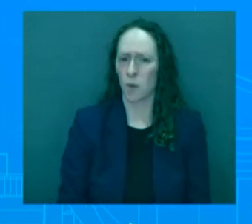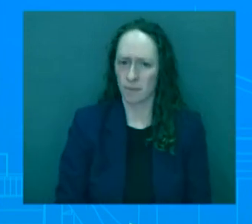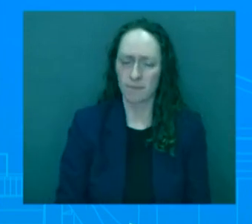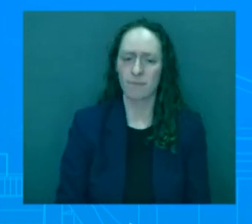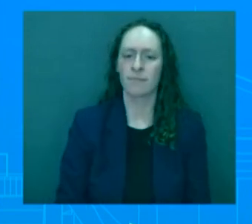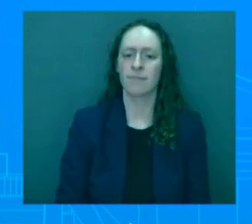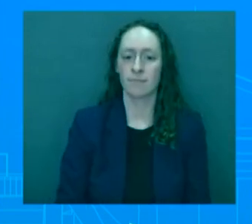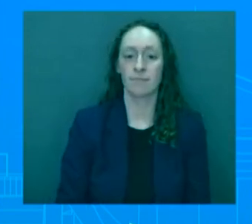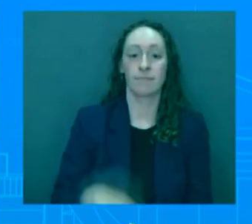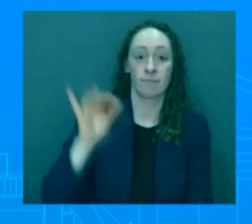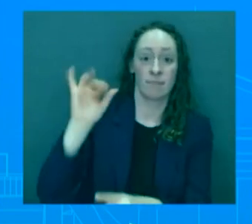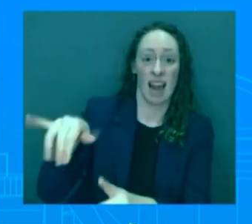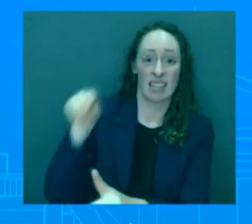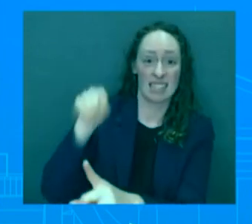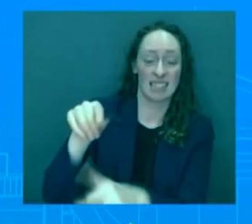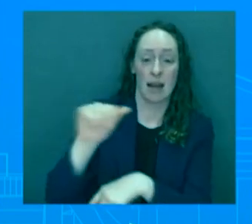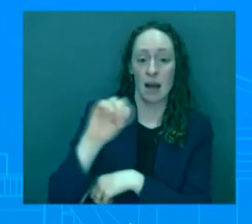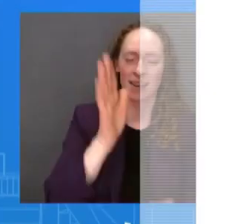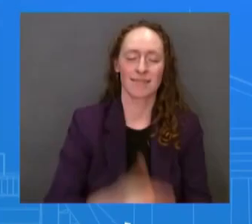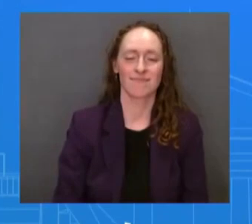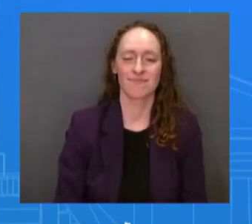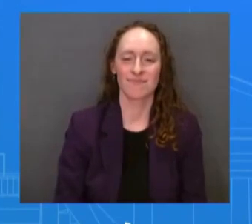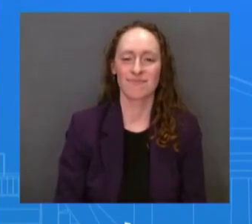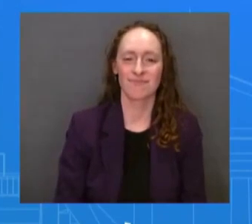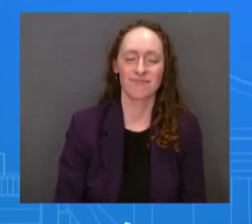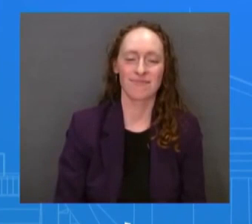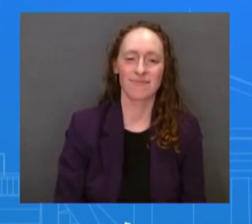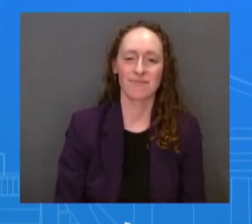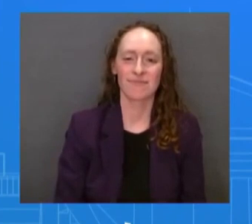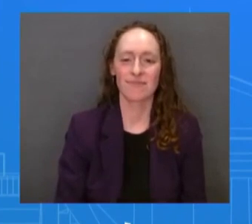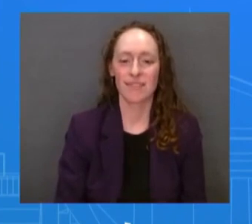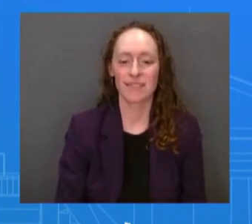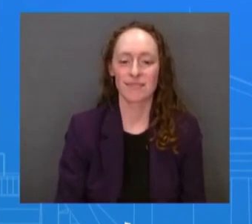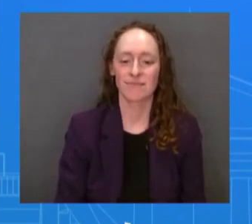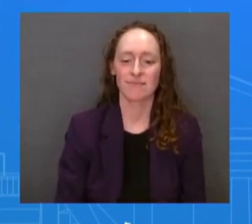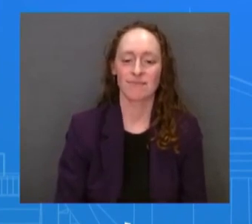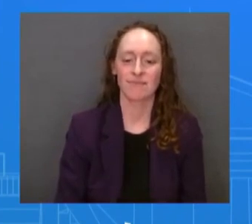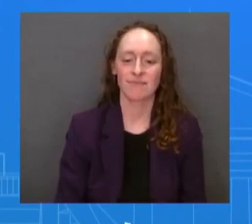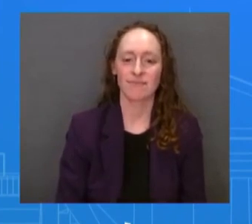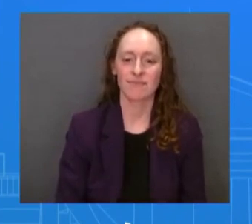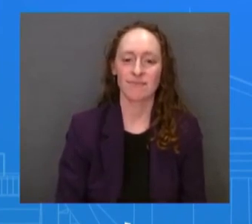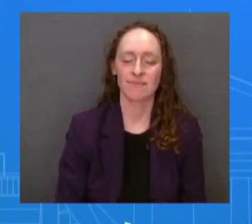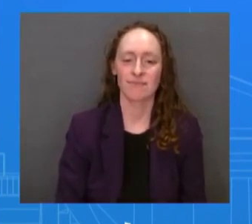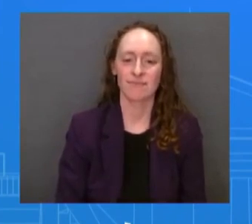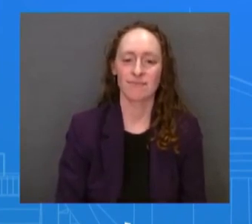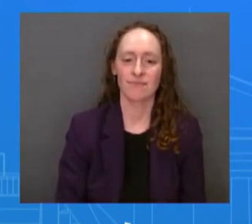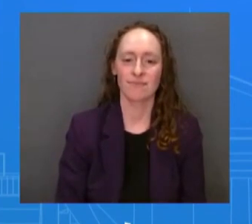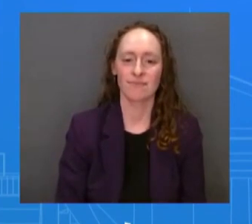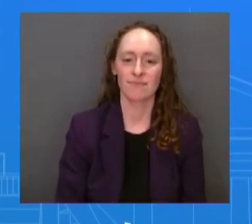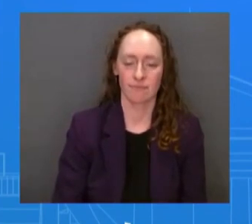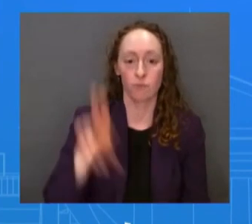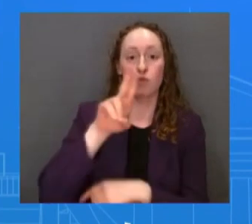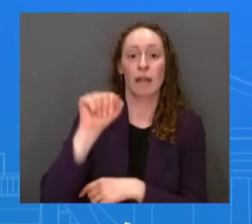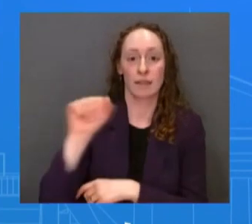ambitious effort to deepen our cooperation with India. U.S. Ambassador to India, Eric Garcetti, is now headed to New Delhi. What's